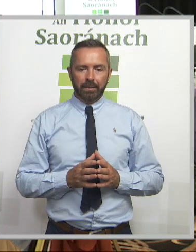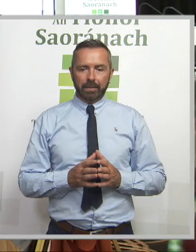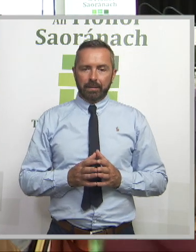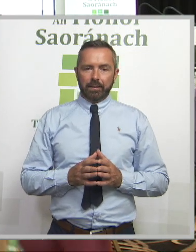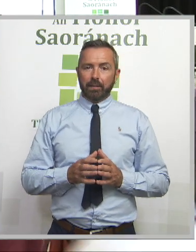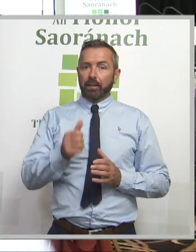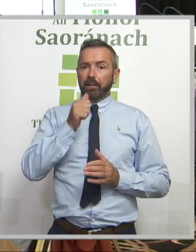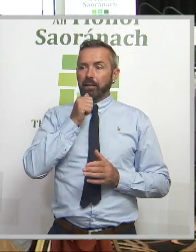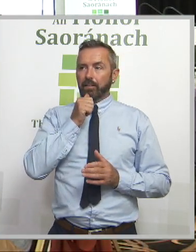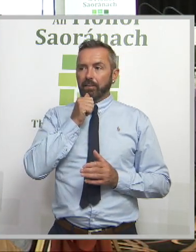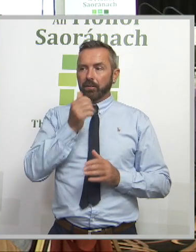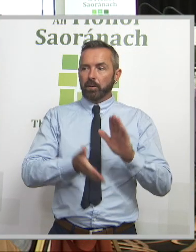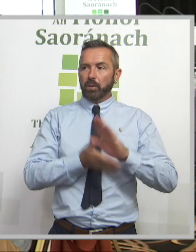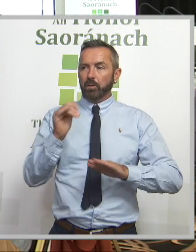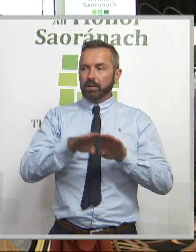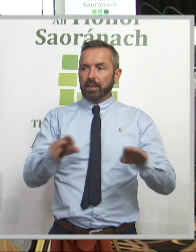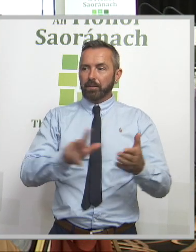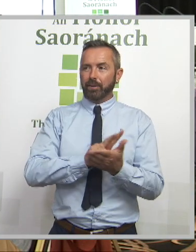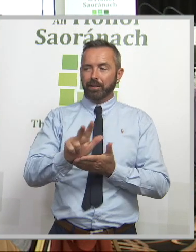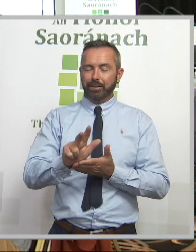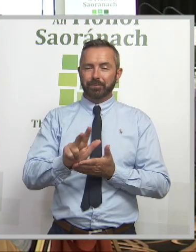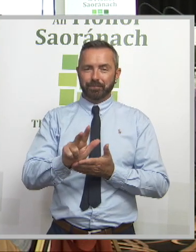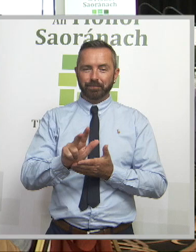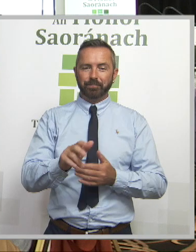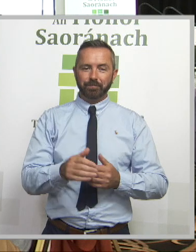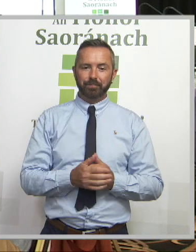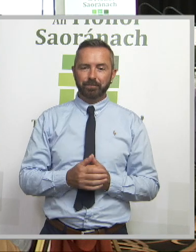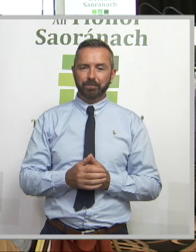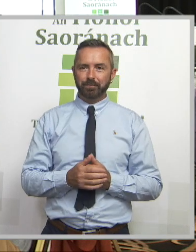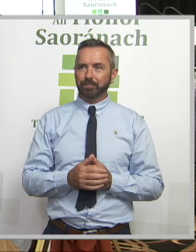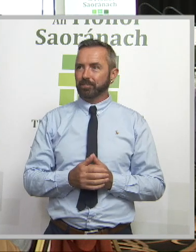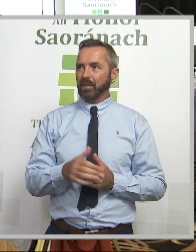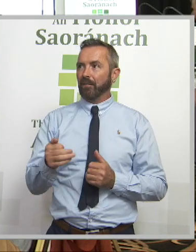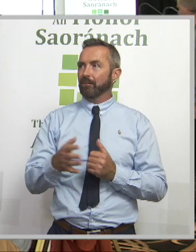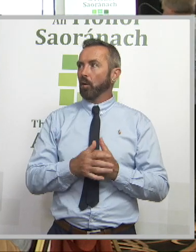Thanks. Oh, table 3 here. Sorry, yeah.